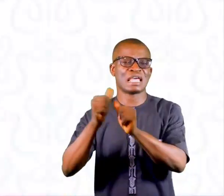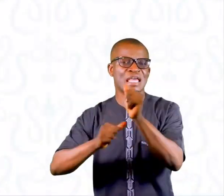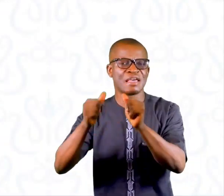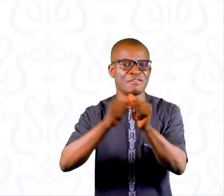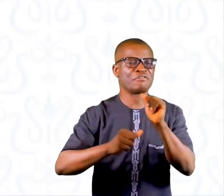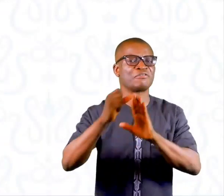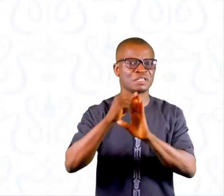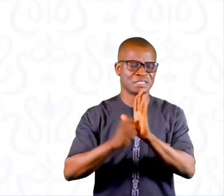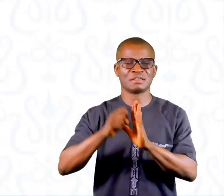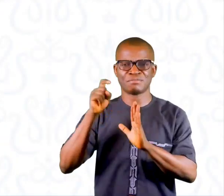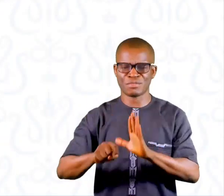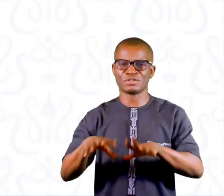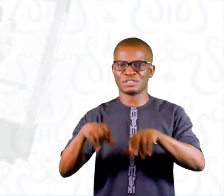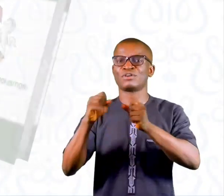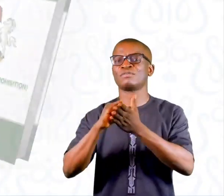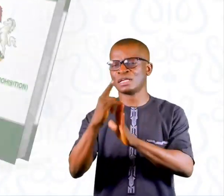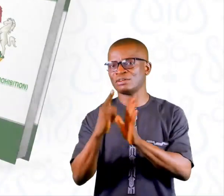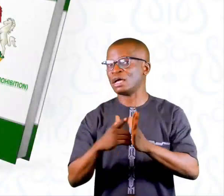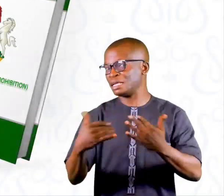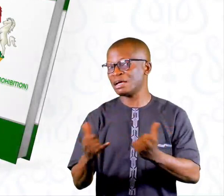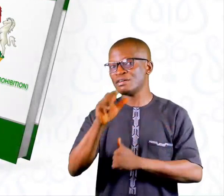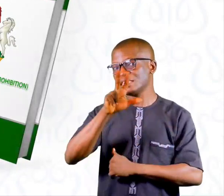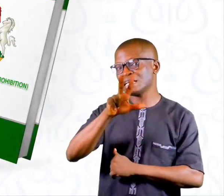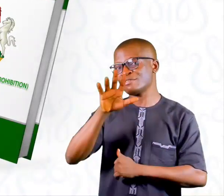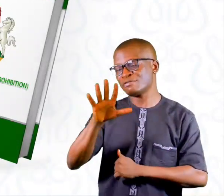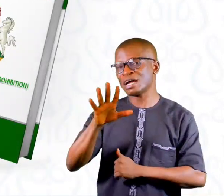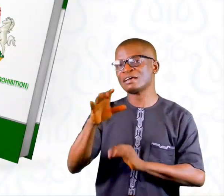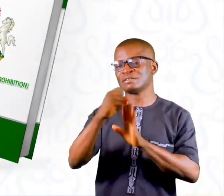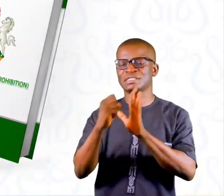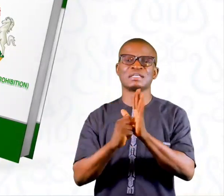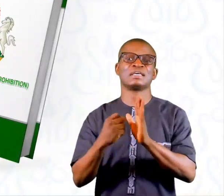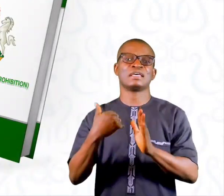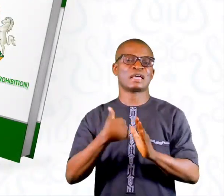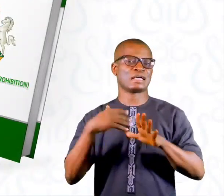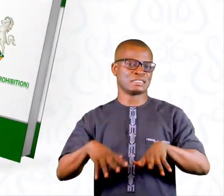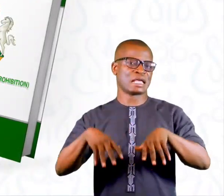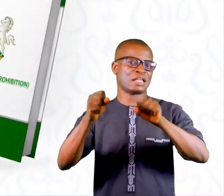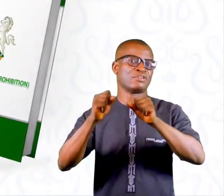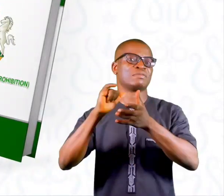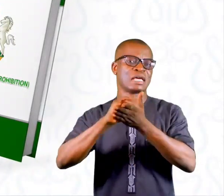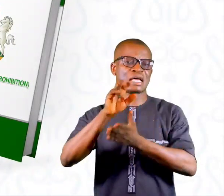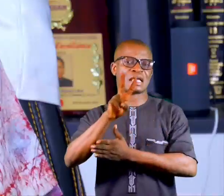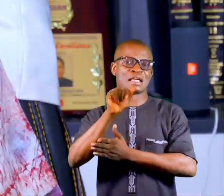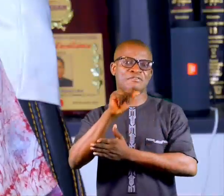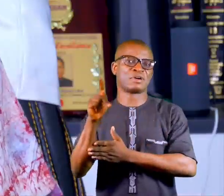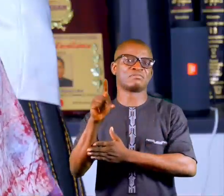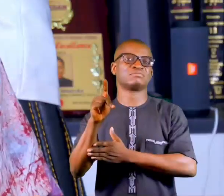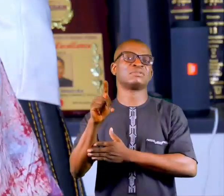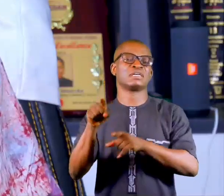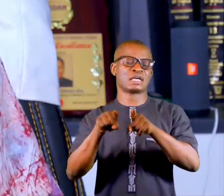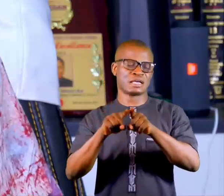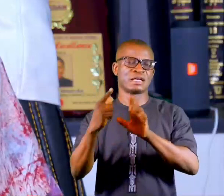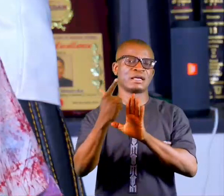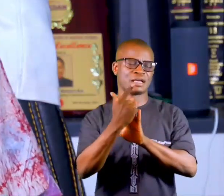And 35 states so far have been able to adopt the VAP Act as law. And